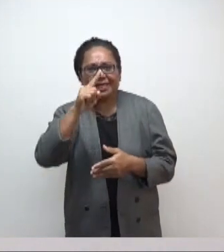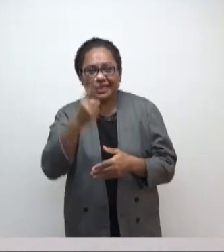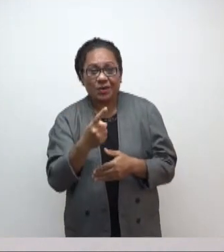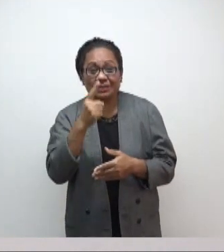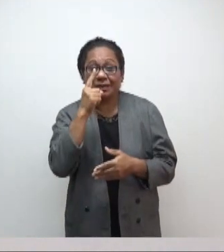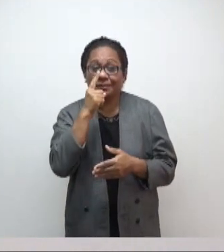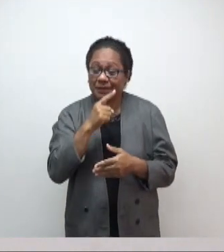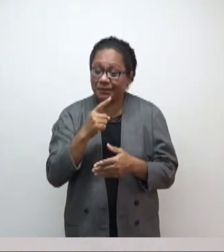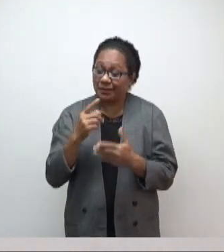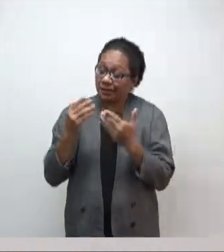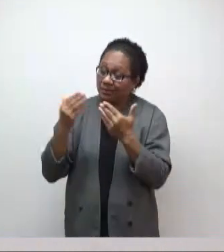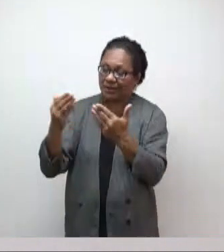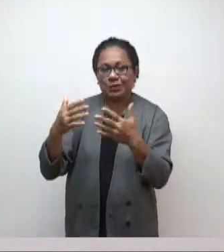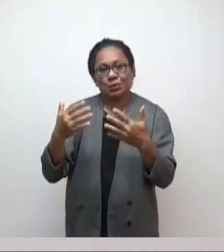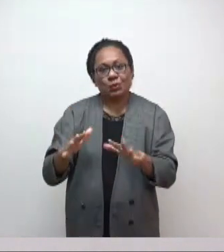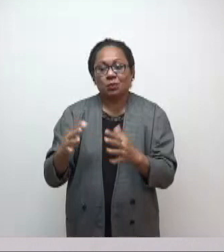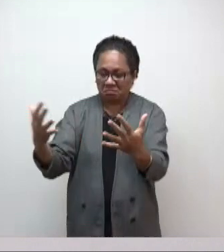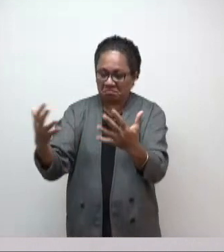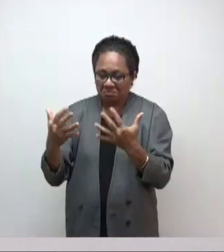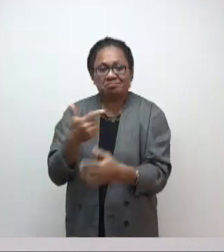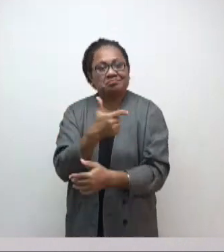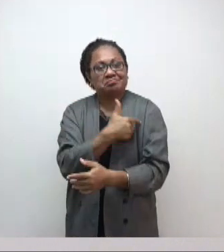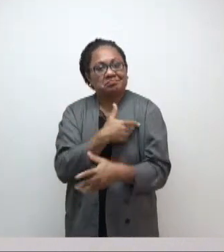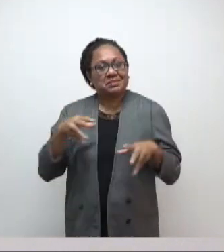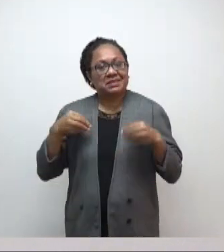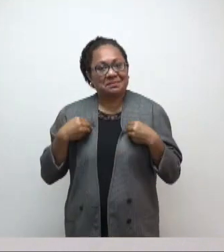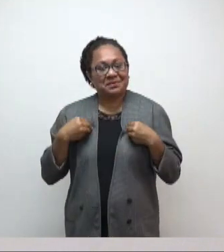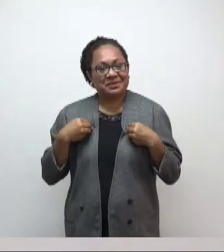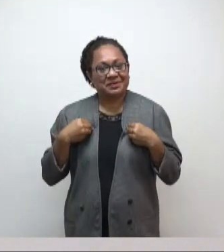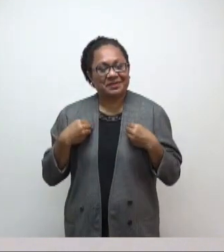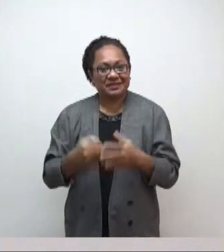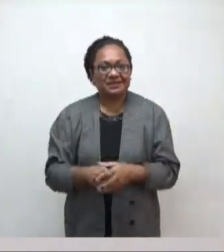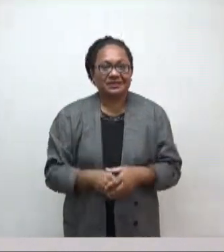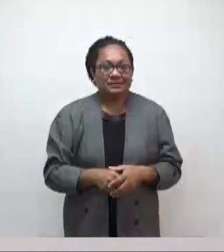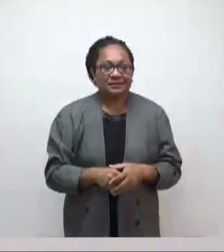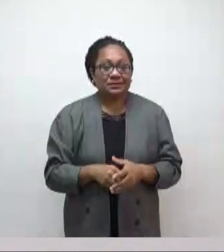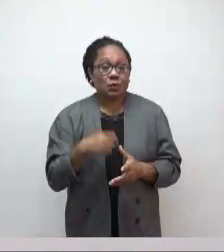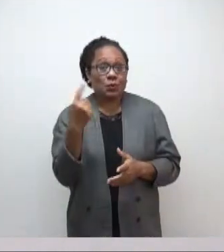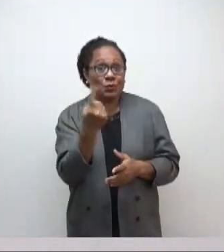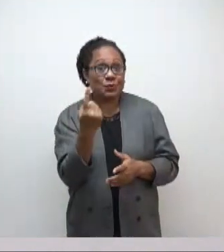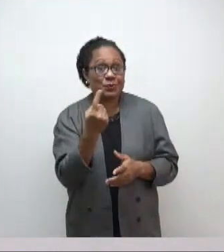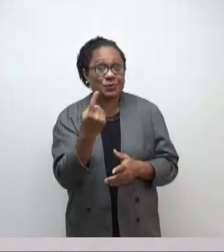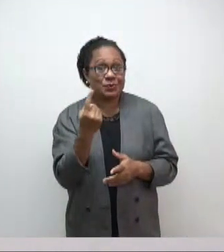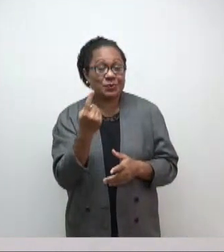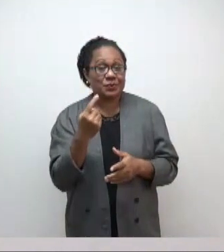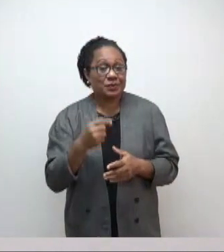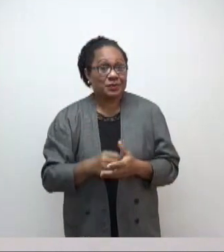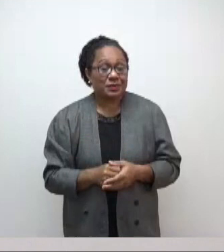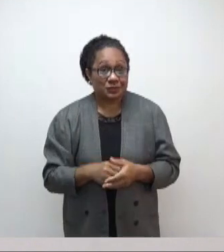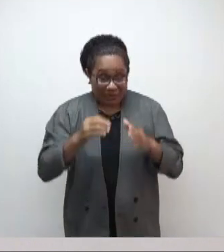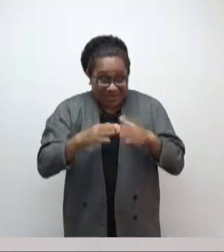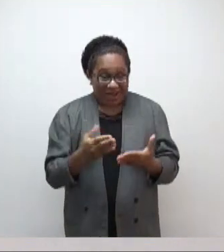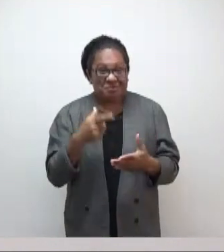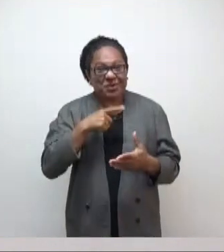that opportunity to be vaccinated. All of those responsible decisions are steadily adding